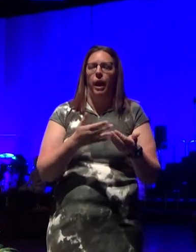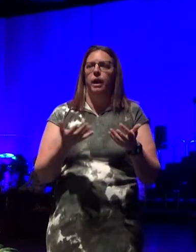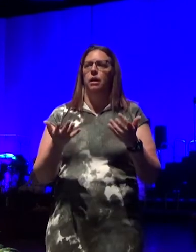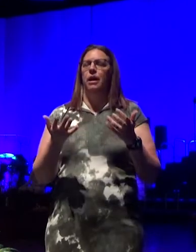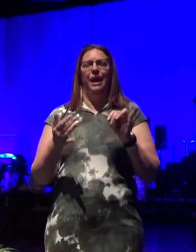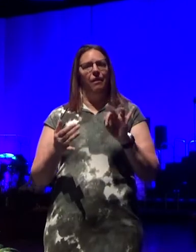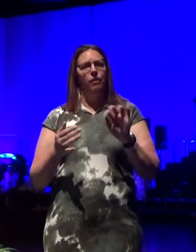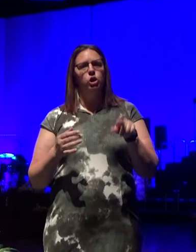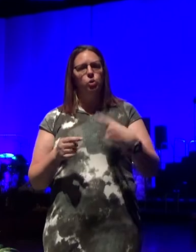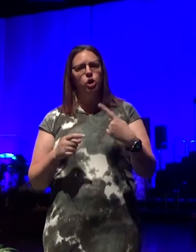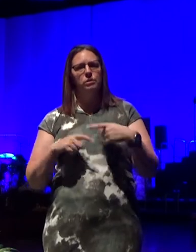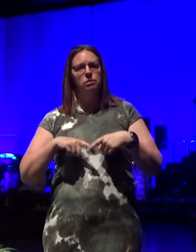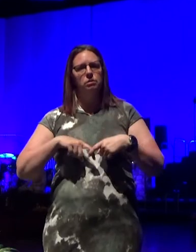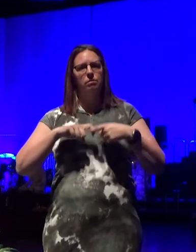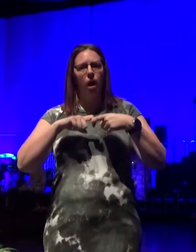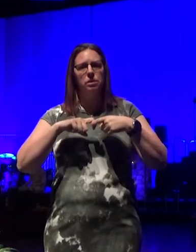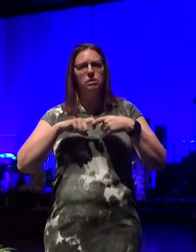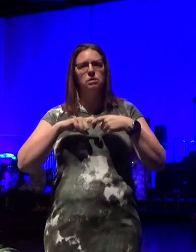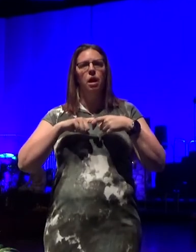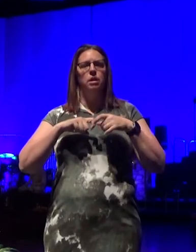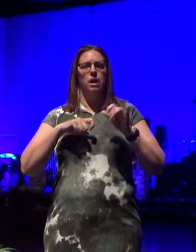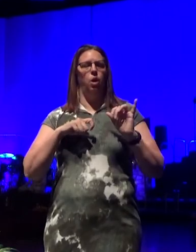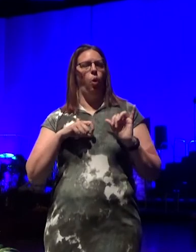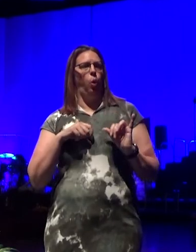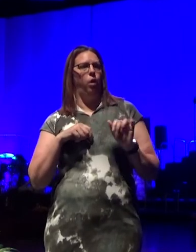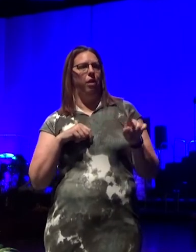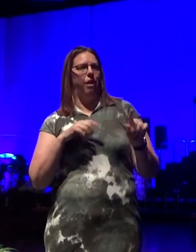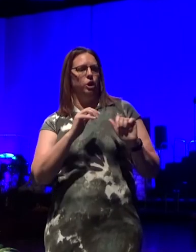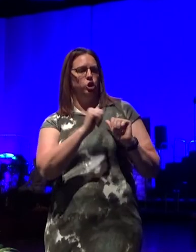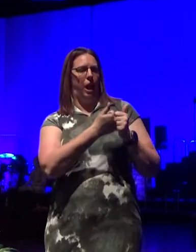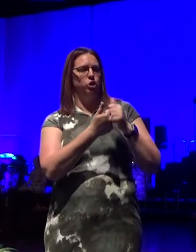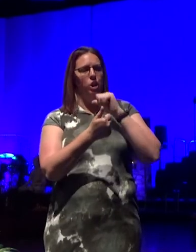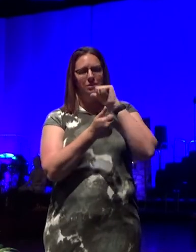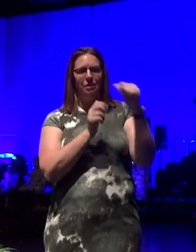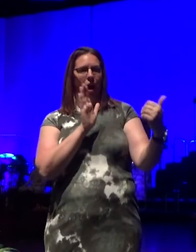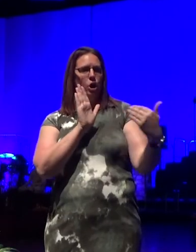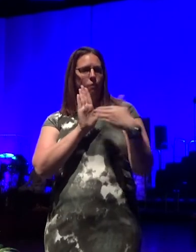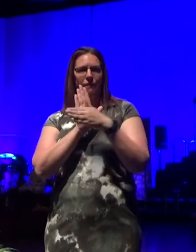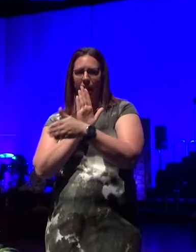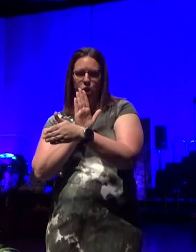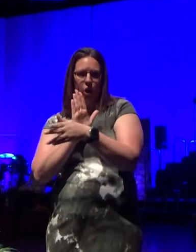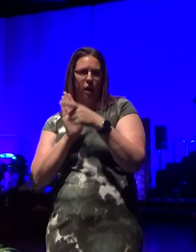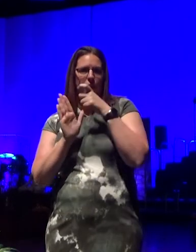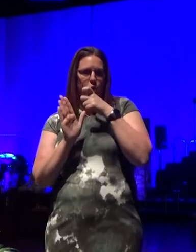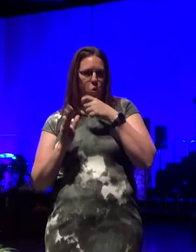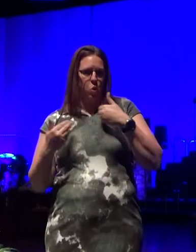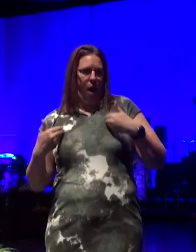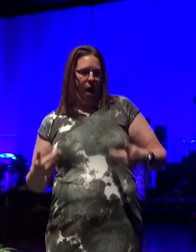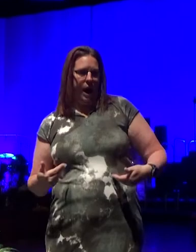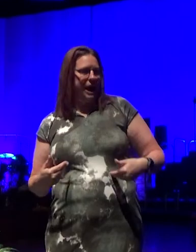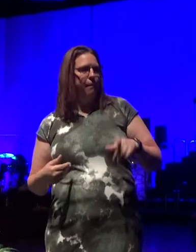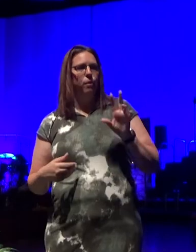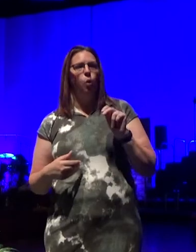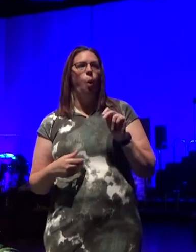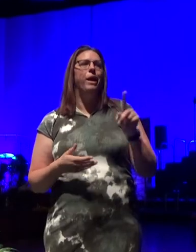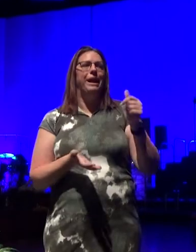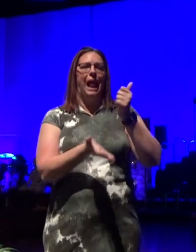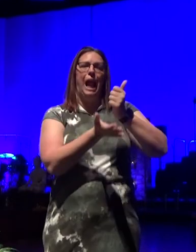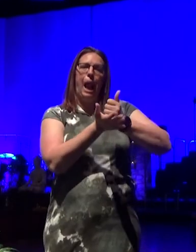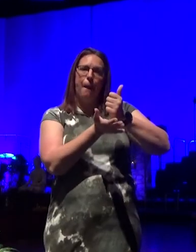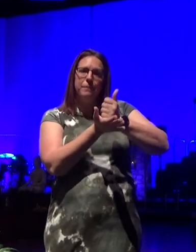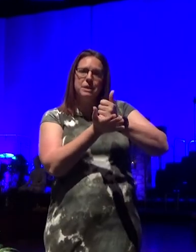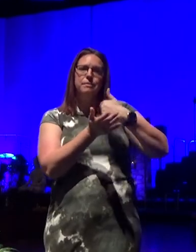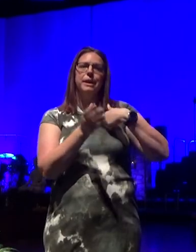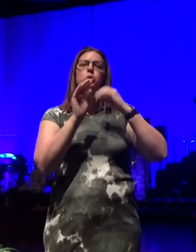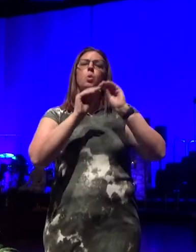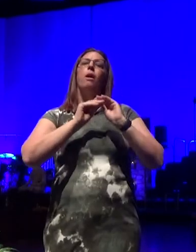and say that this challenge isn't a reflection of who I am, this challenge is helping me to clarify what I want and to question